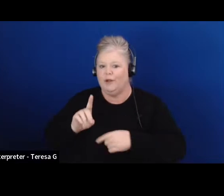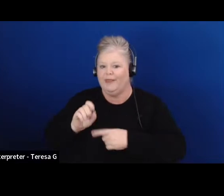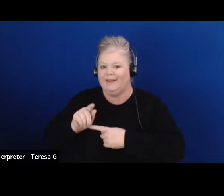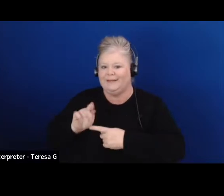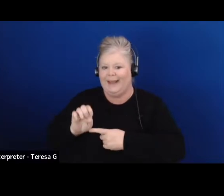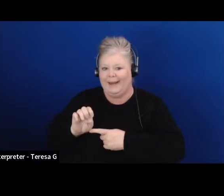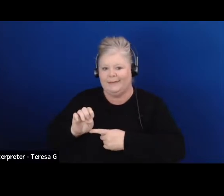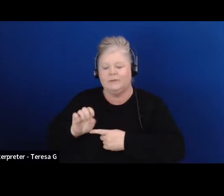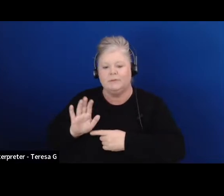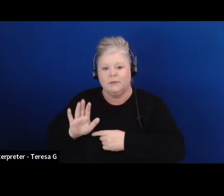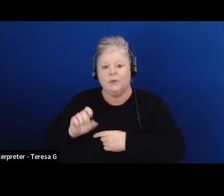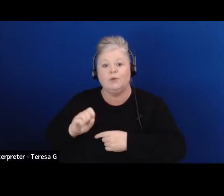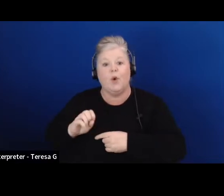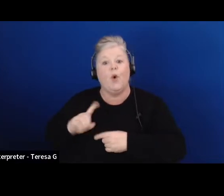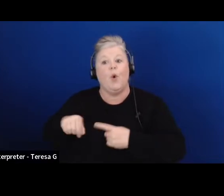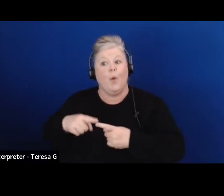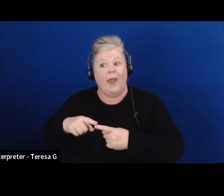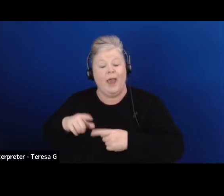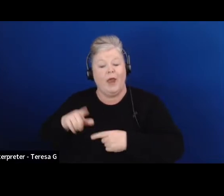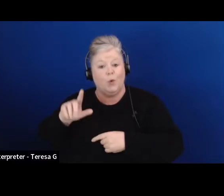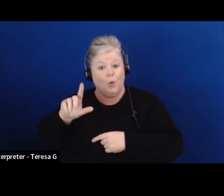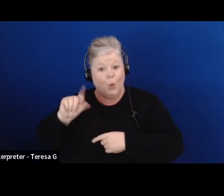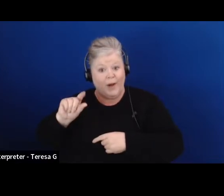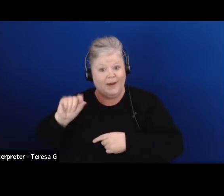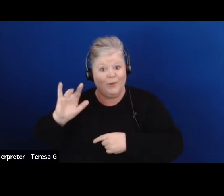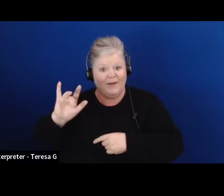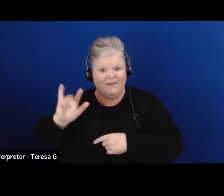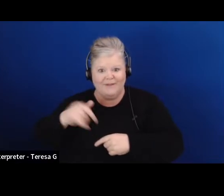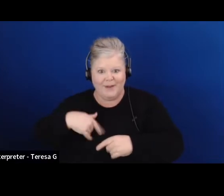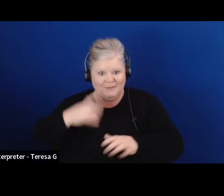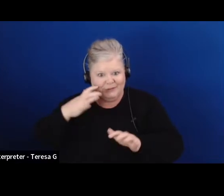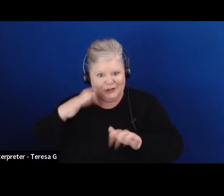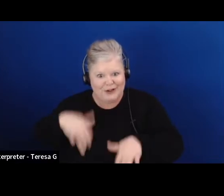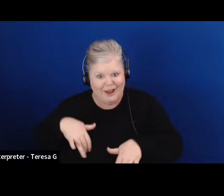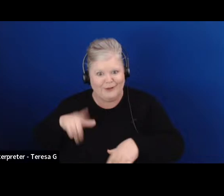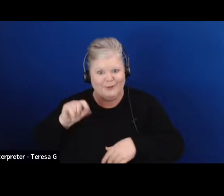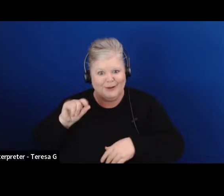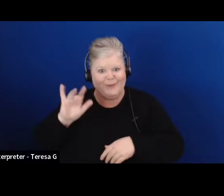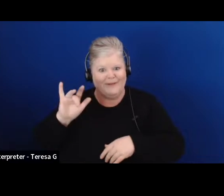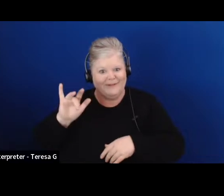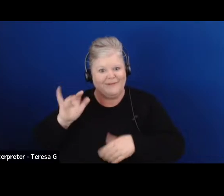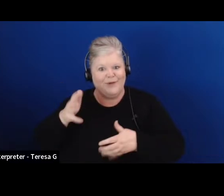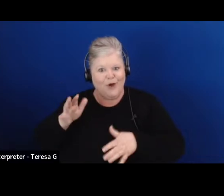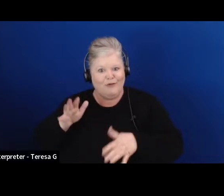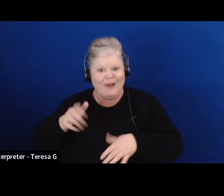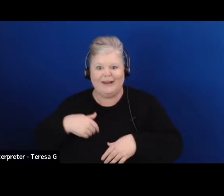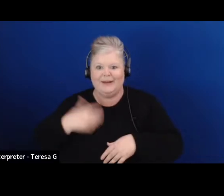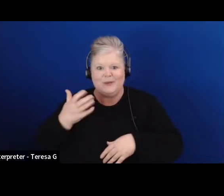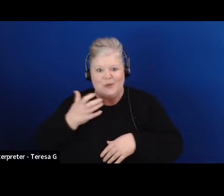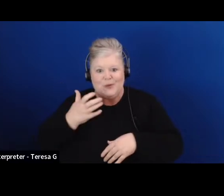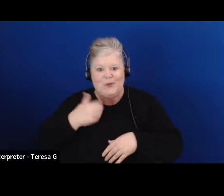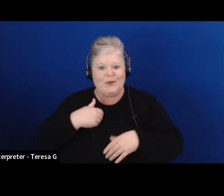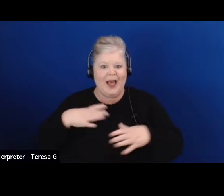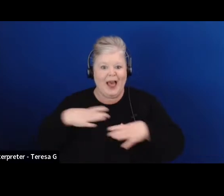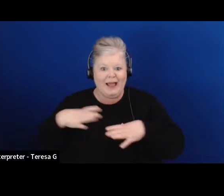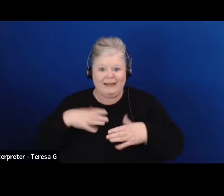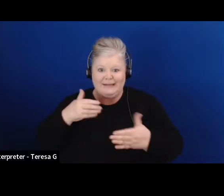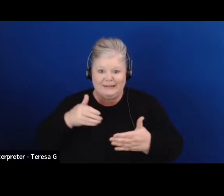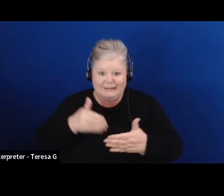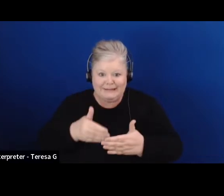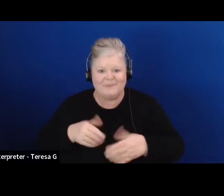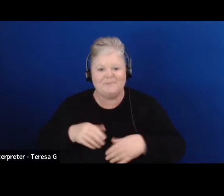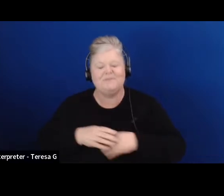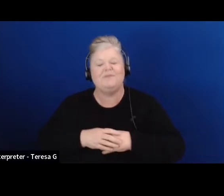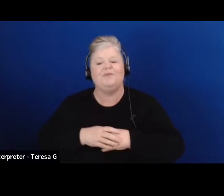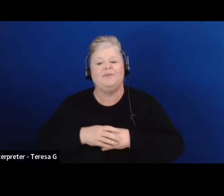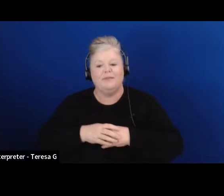for 2025, I can't even believe we're here. We're about to have a holiday season in 2025. I'll get